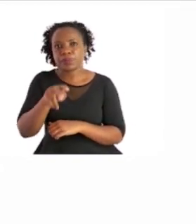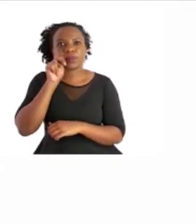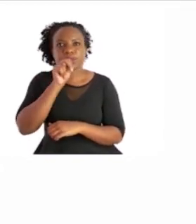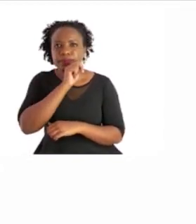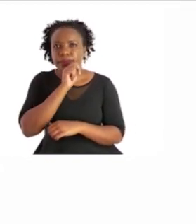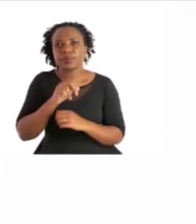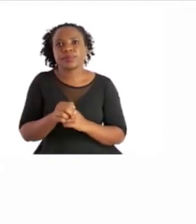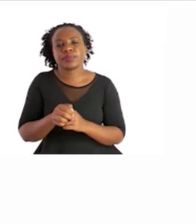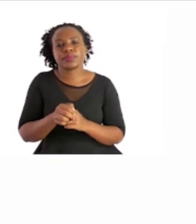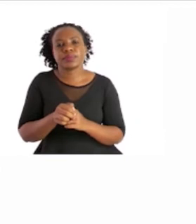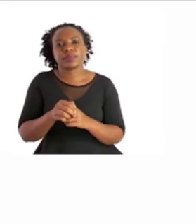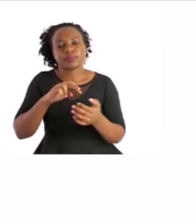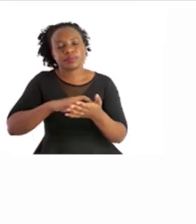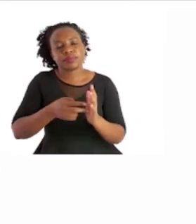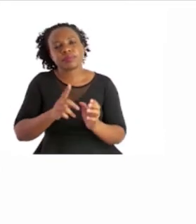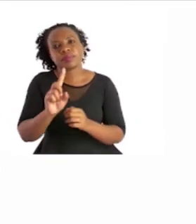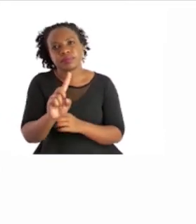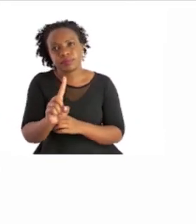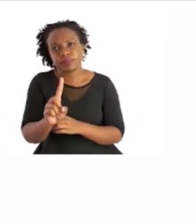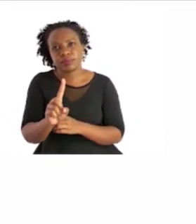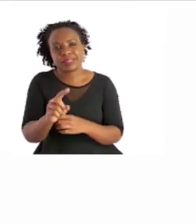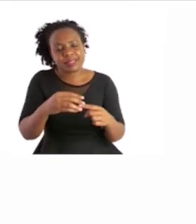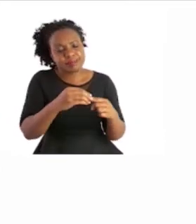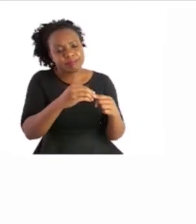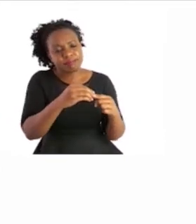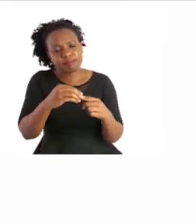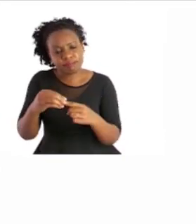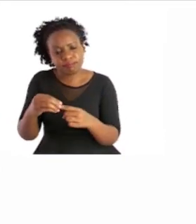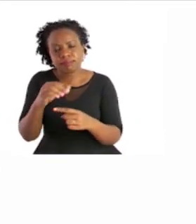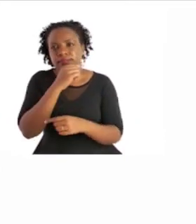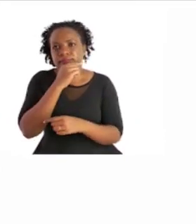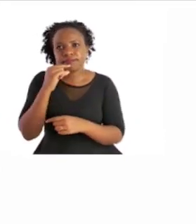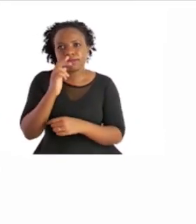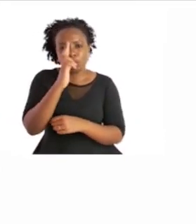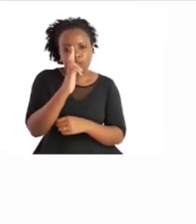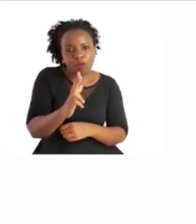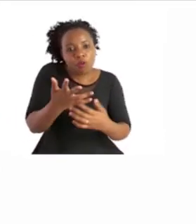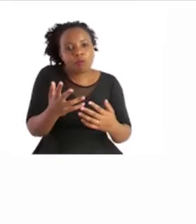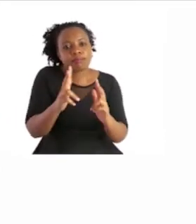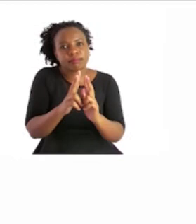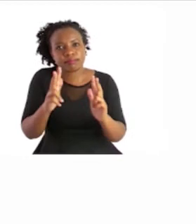Proper nouns are names of specific persons or people,